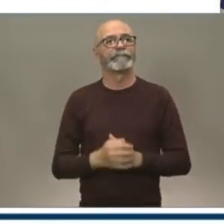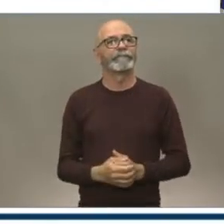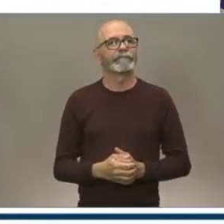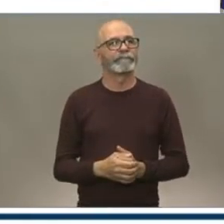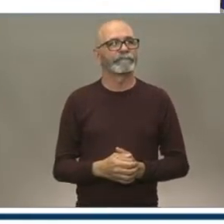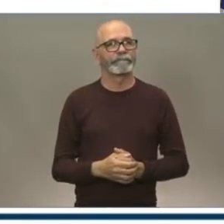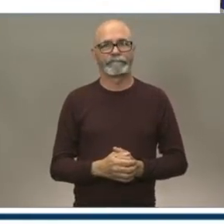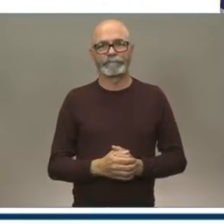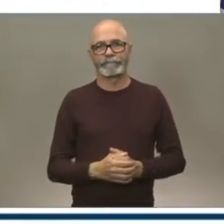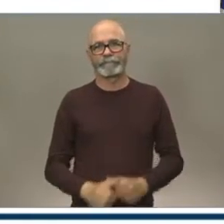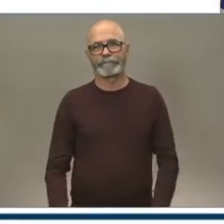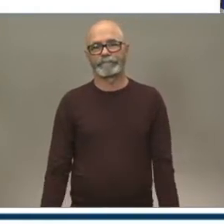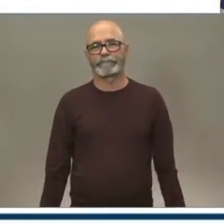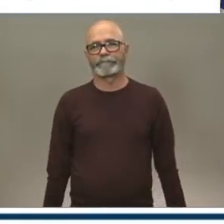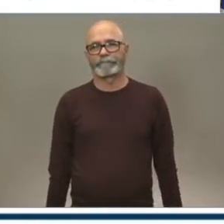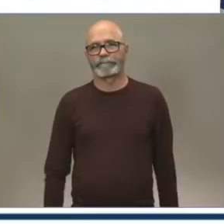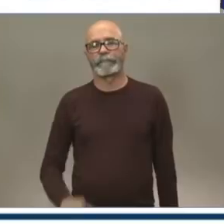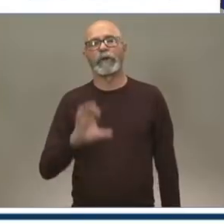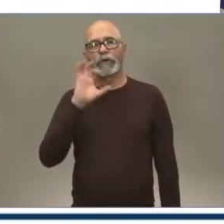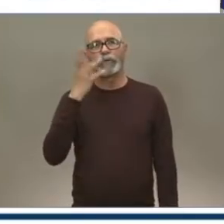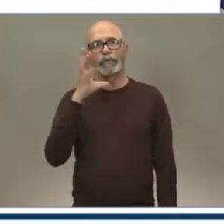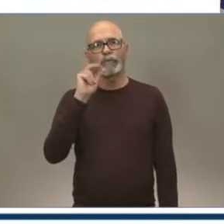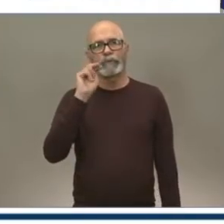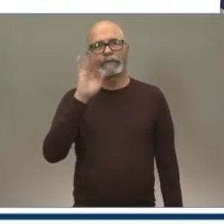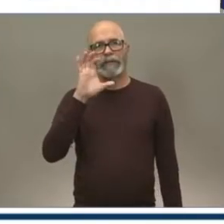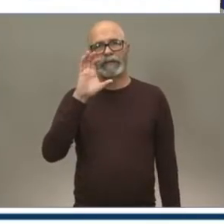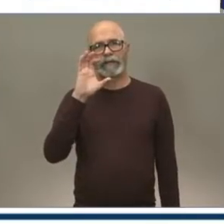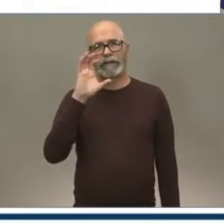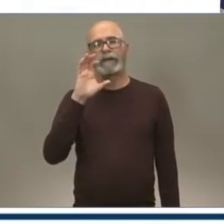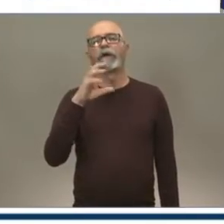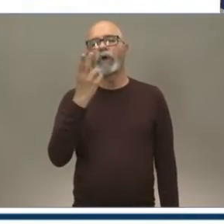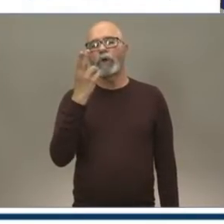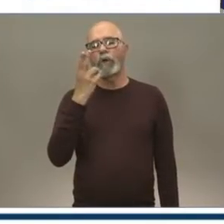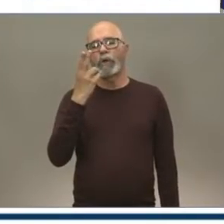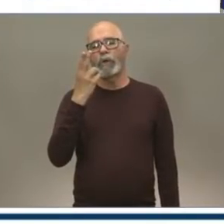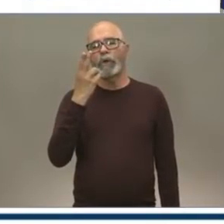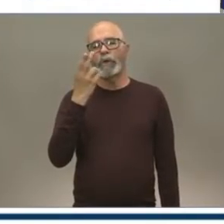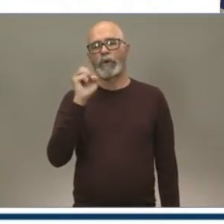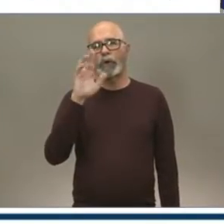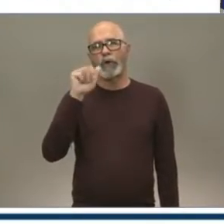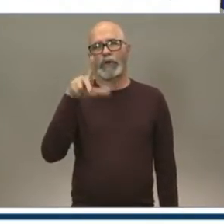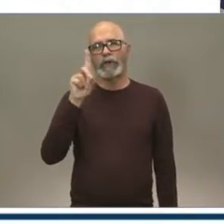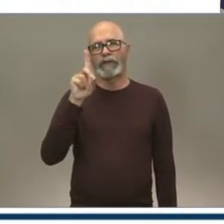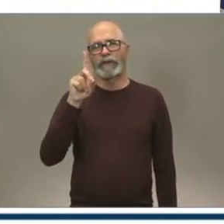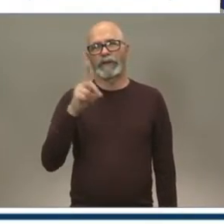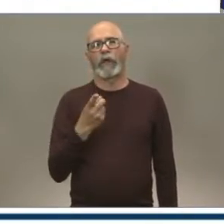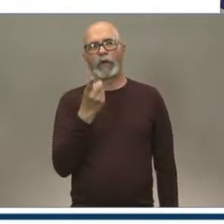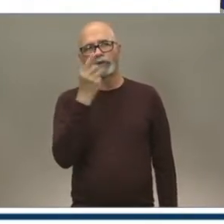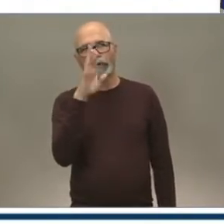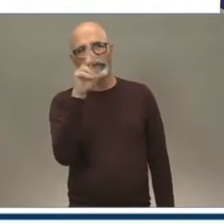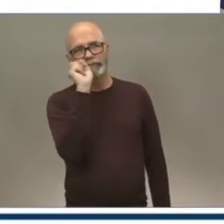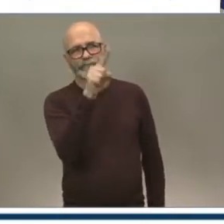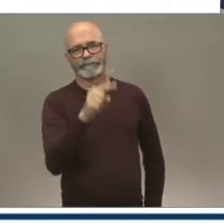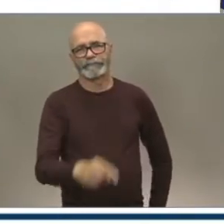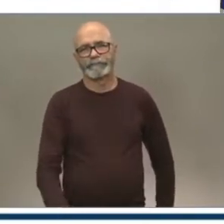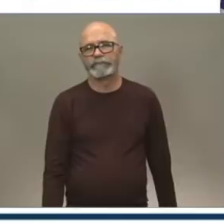ahead, John. Thank you. Dr. Strang, staff at care